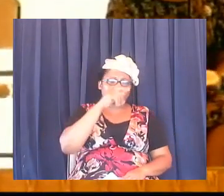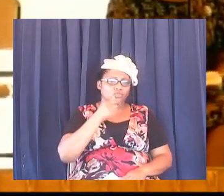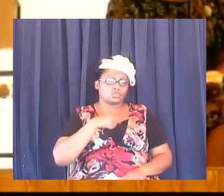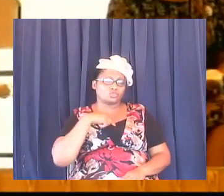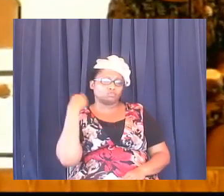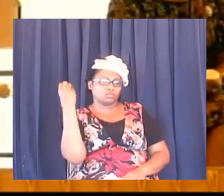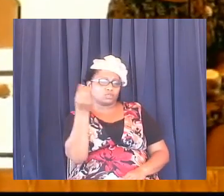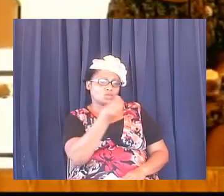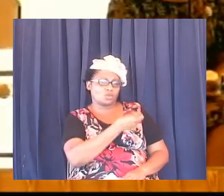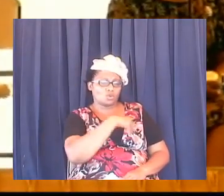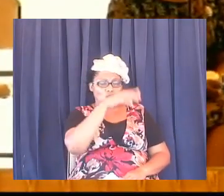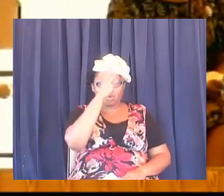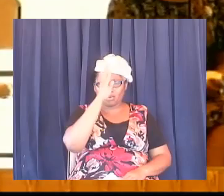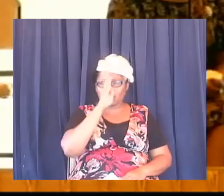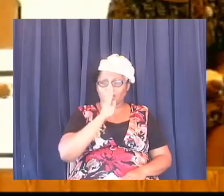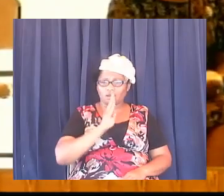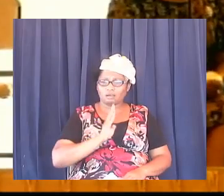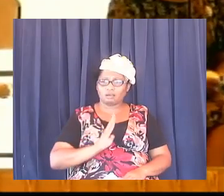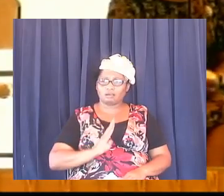God. Hallelujah.